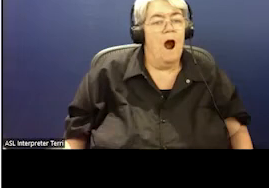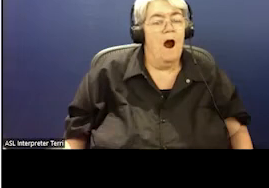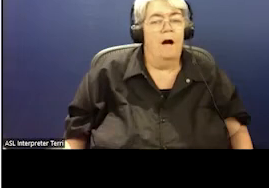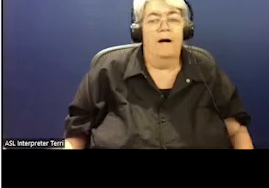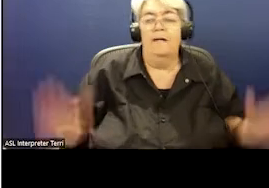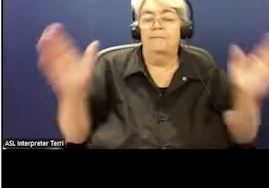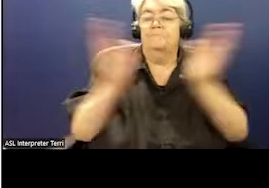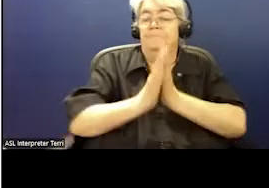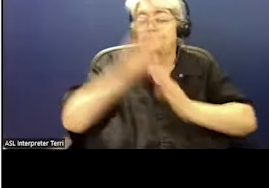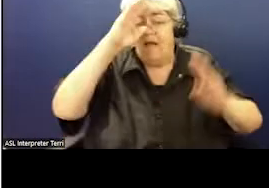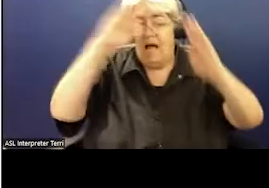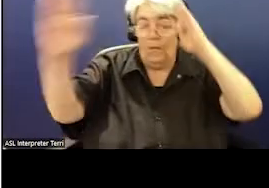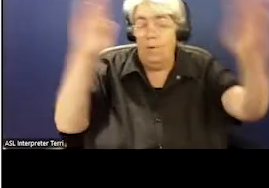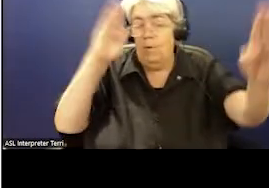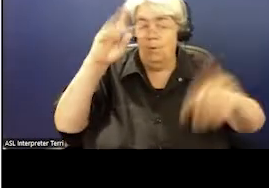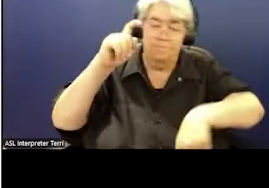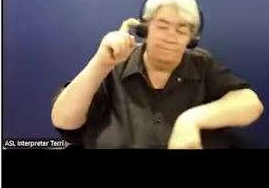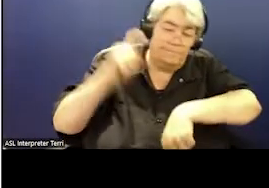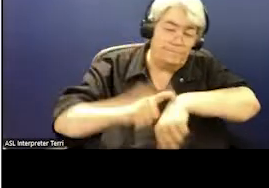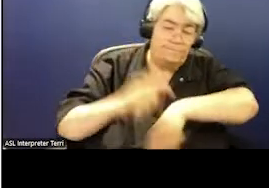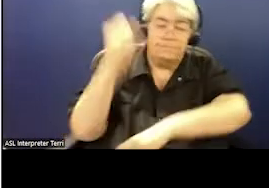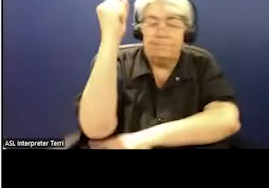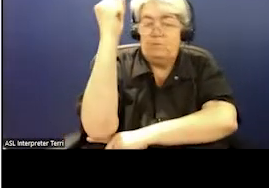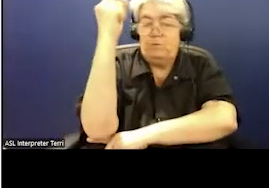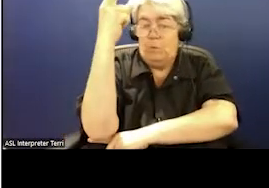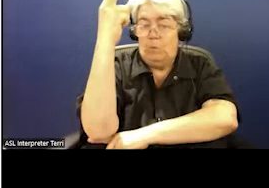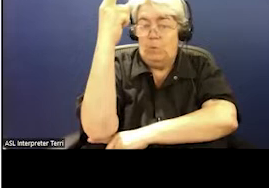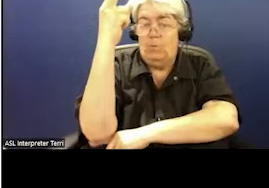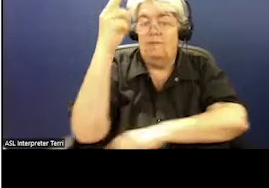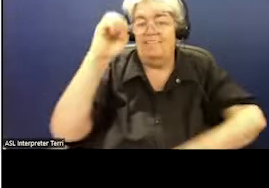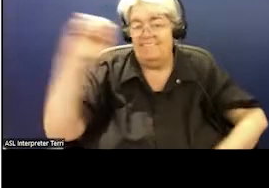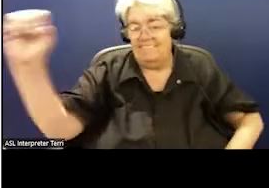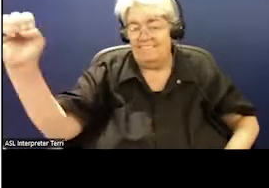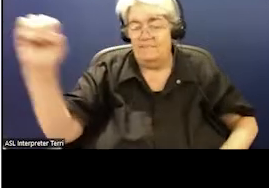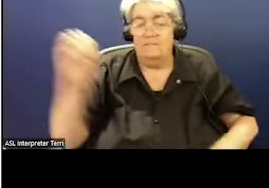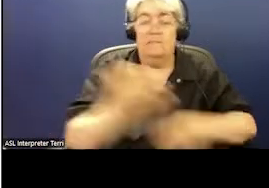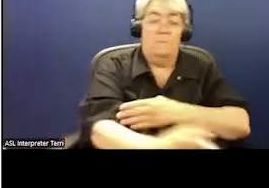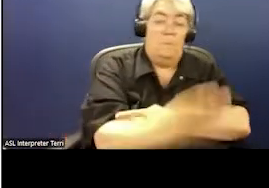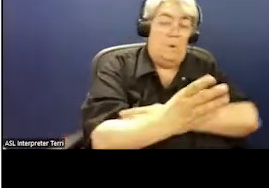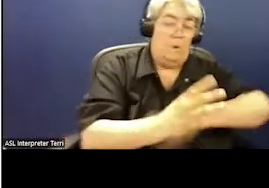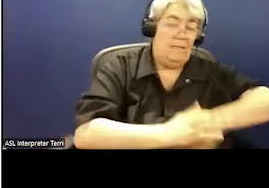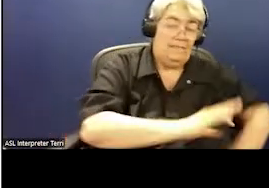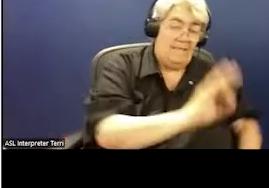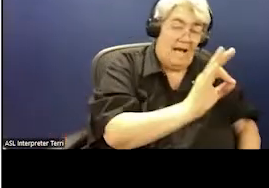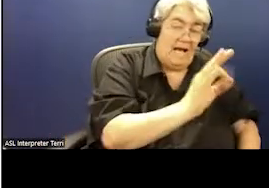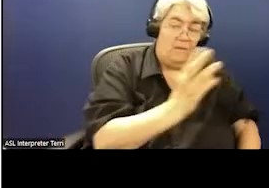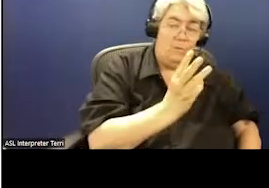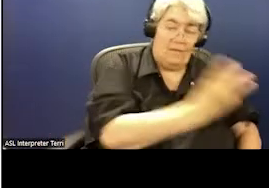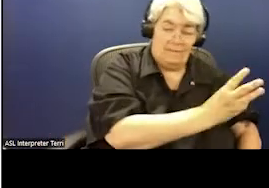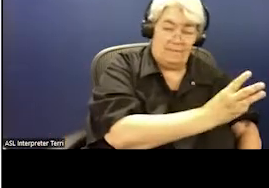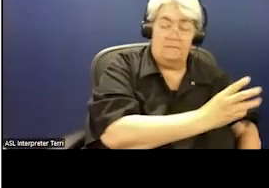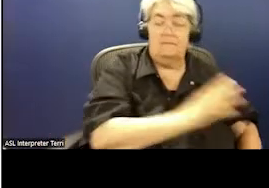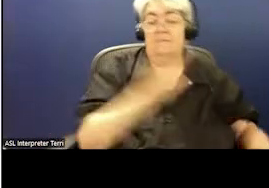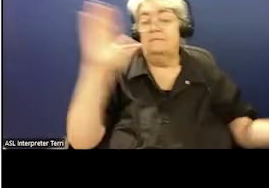Well, hello, everyone. It is noon on the East Coast, 9 a.m. on the West Coast, and you know what that means. That means we